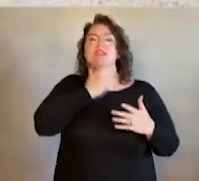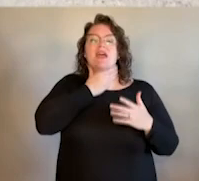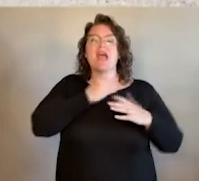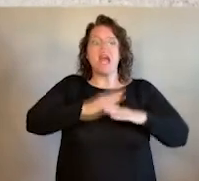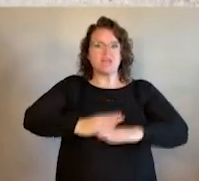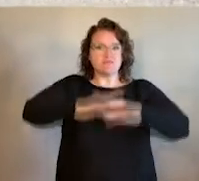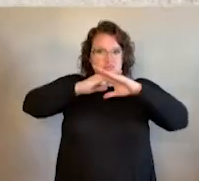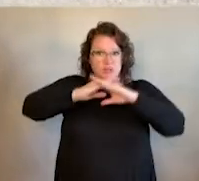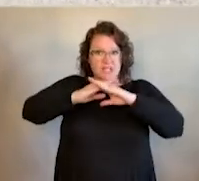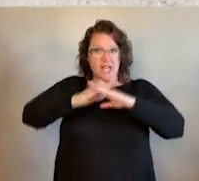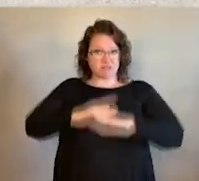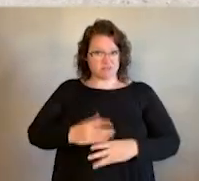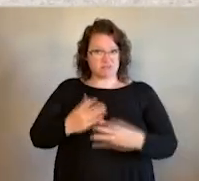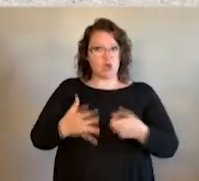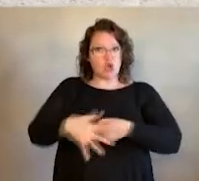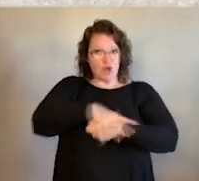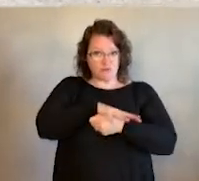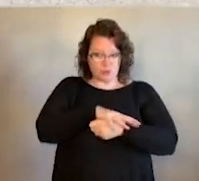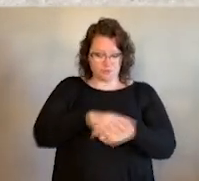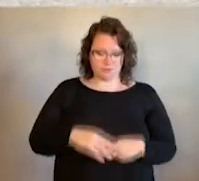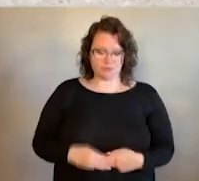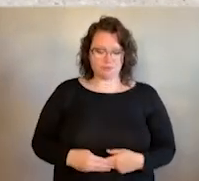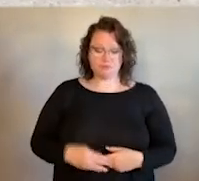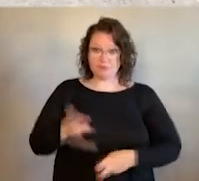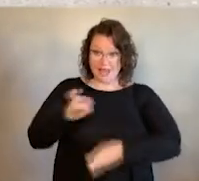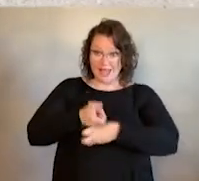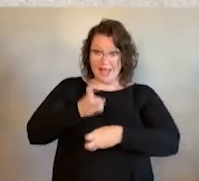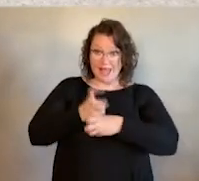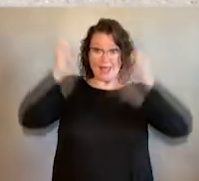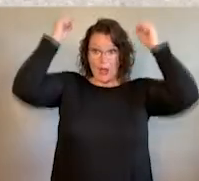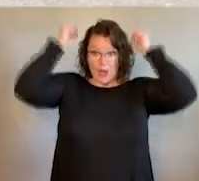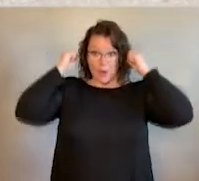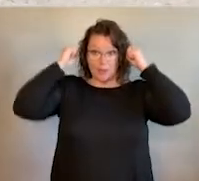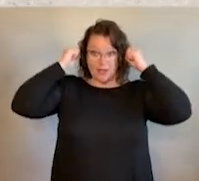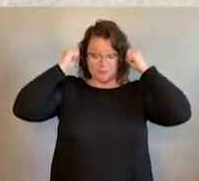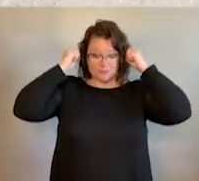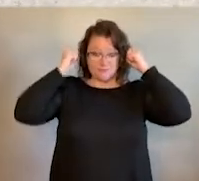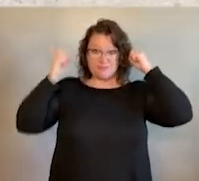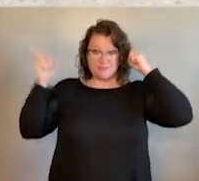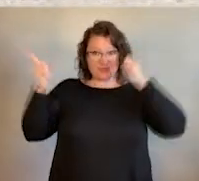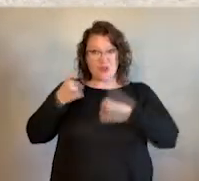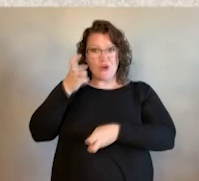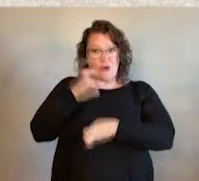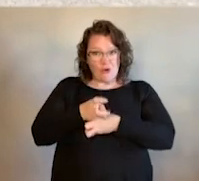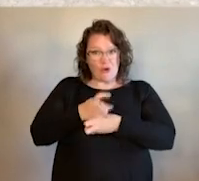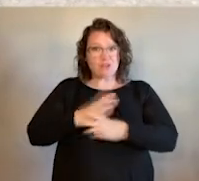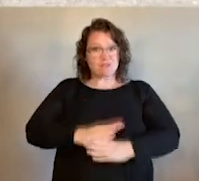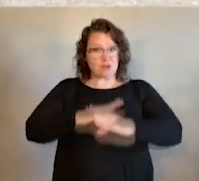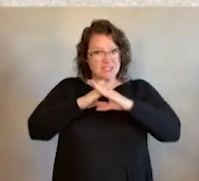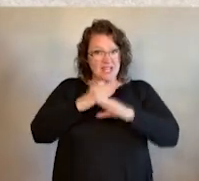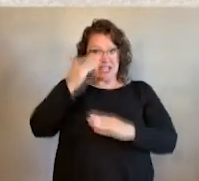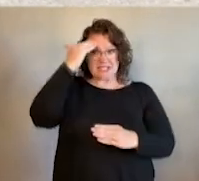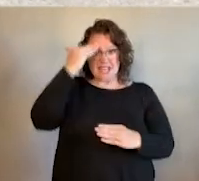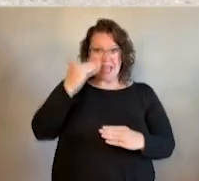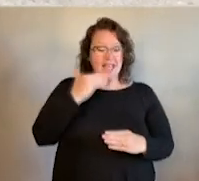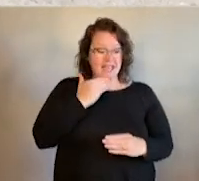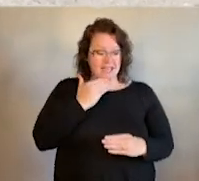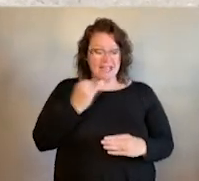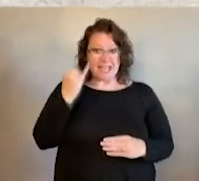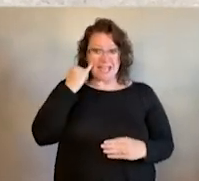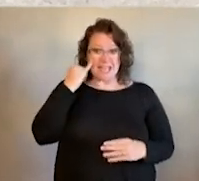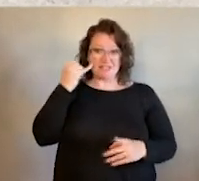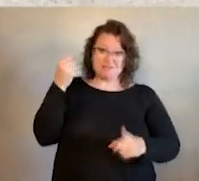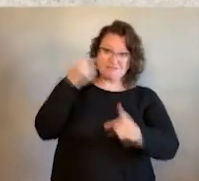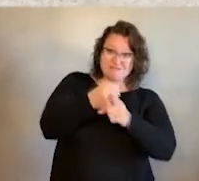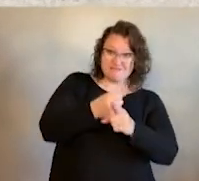that. I have my helmet, and that's very hard, and it protects my head in case I were to get